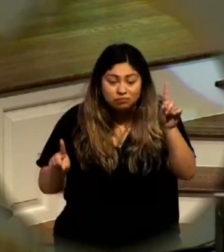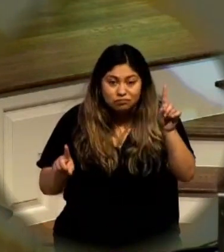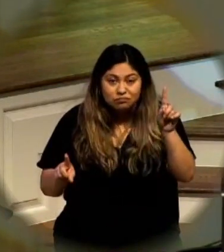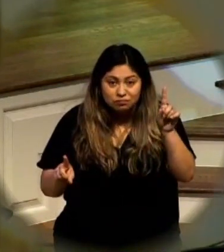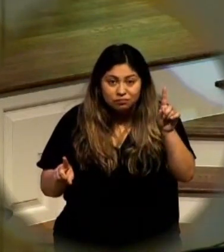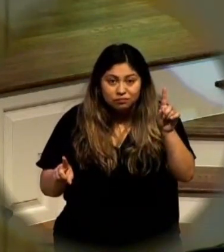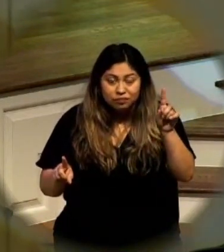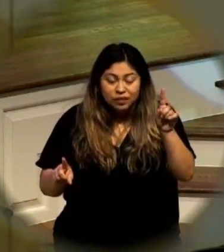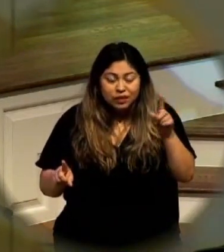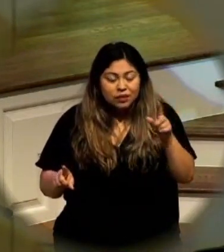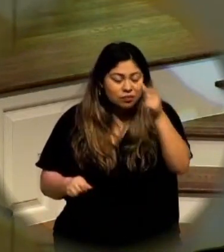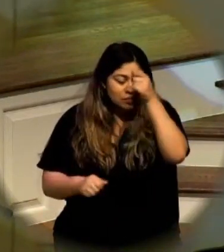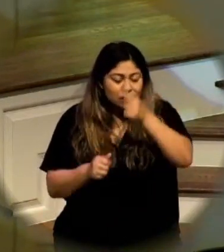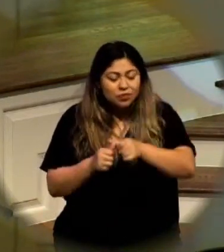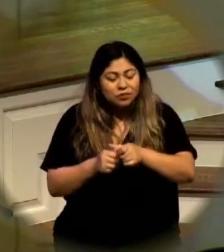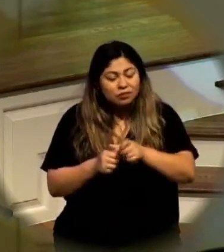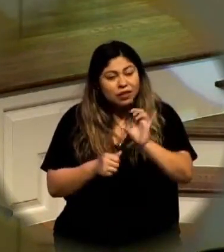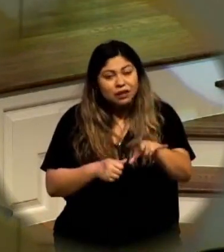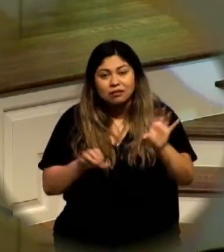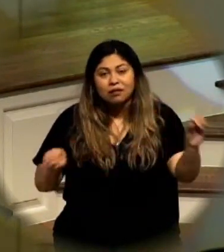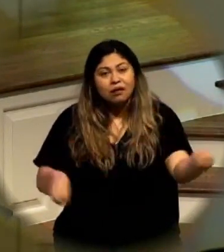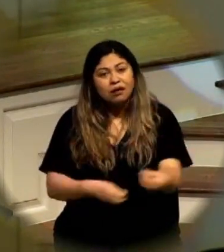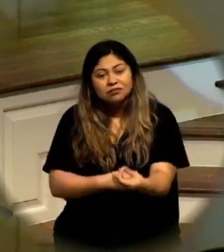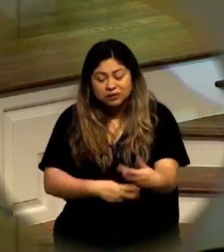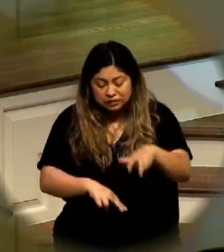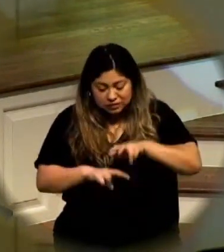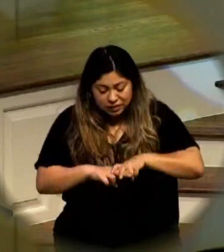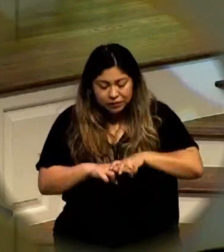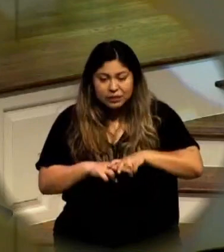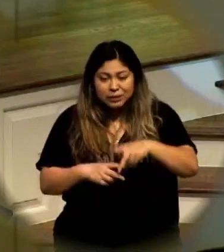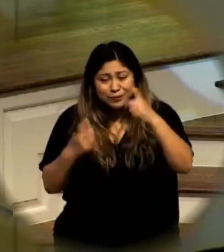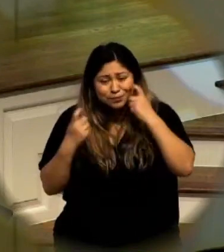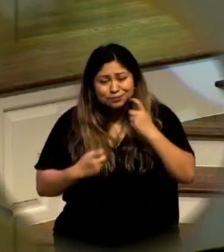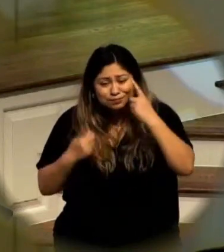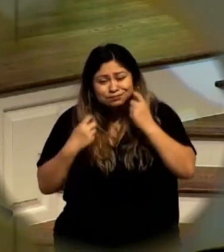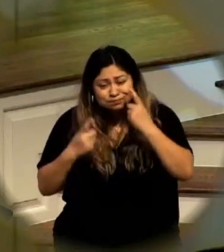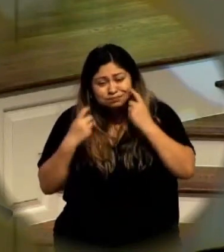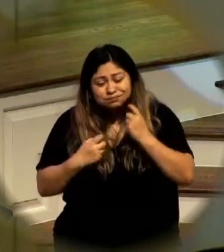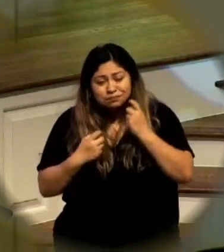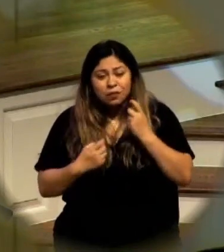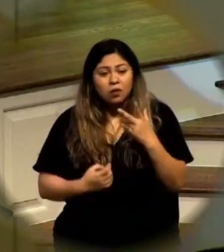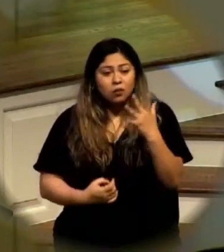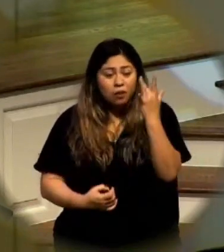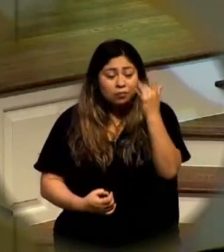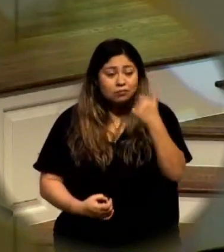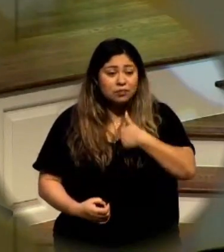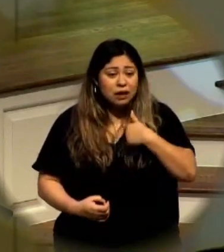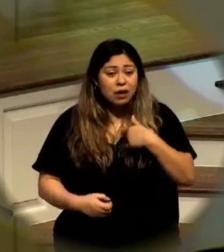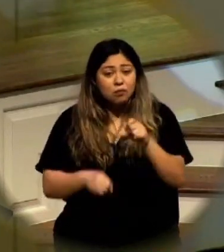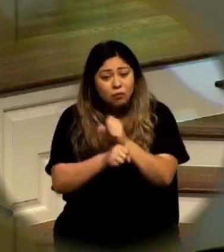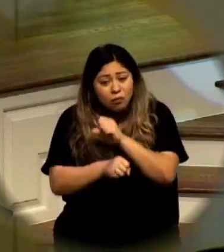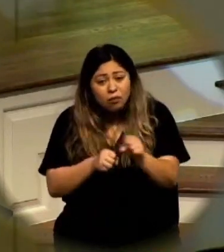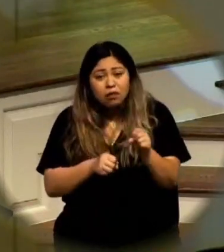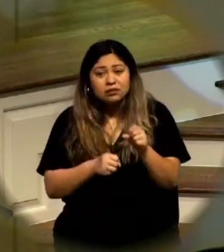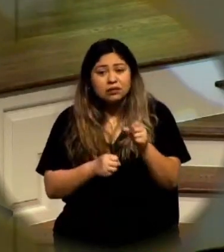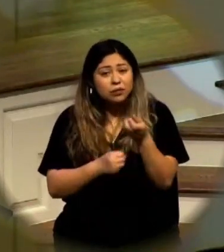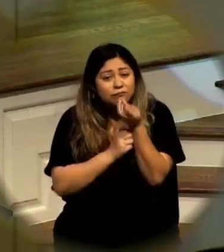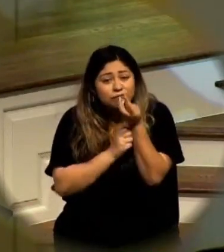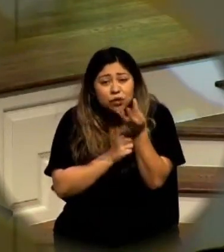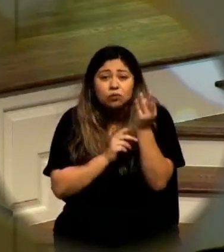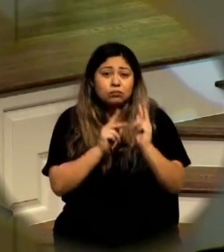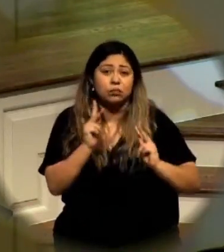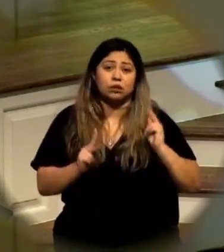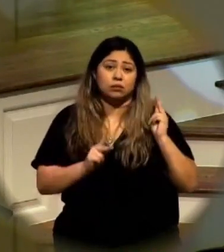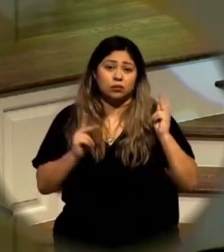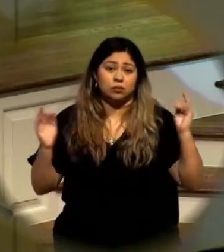worked, and I had worked, and I had worked, and there were fewer people there than the week before, mostly because most of what I